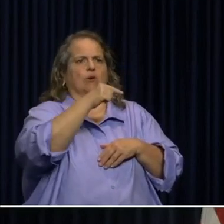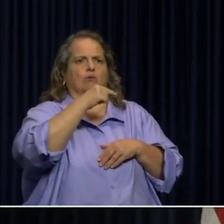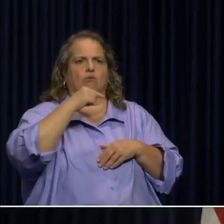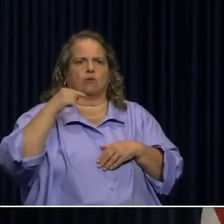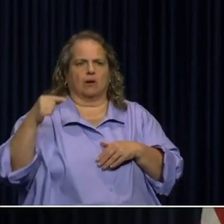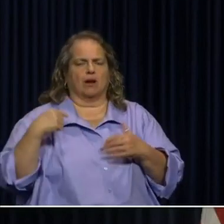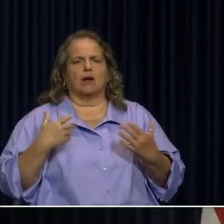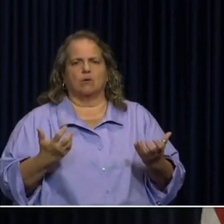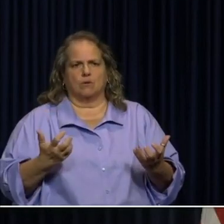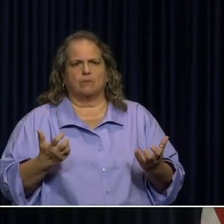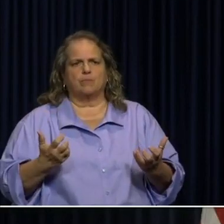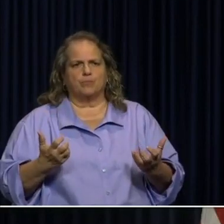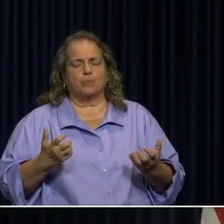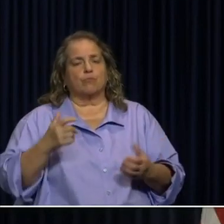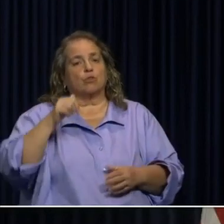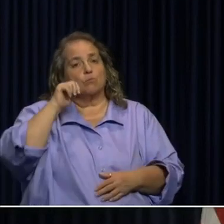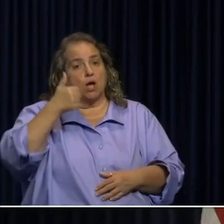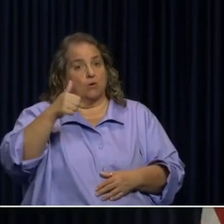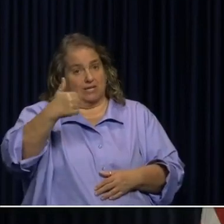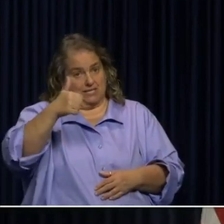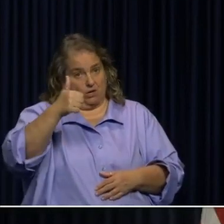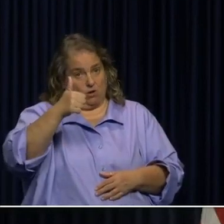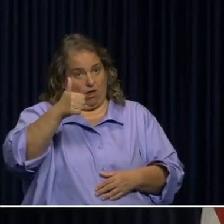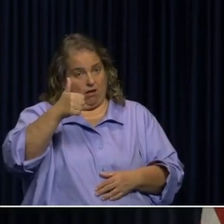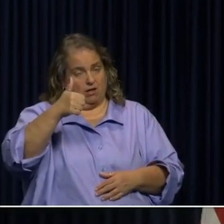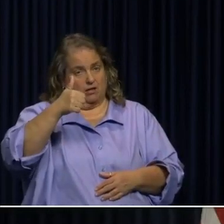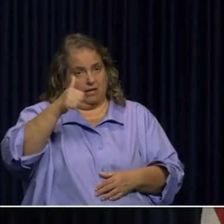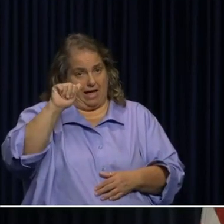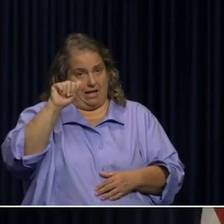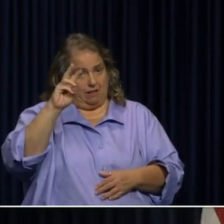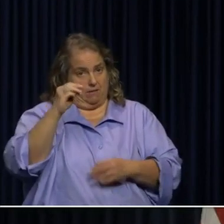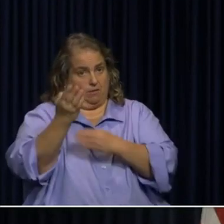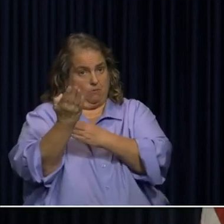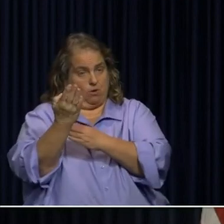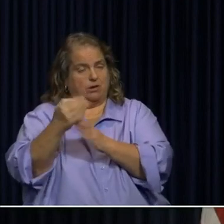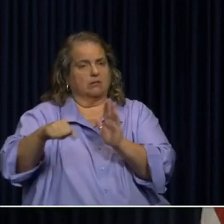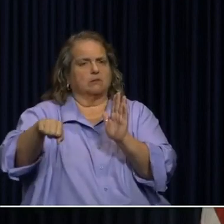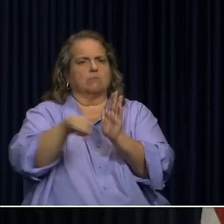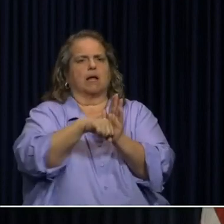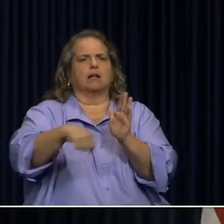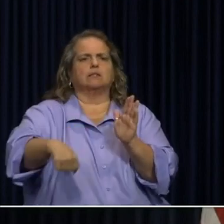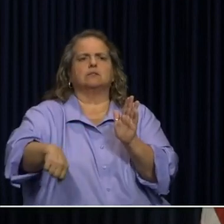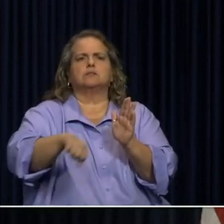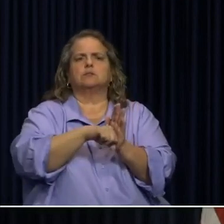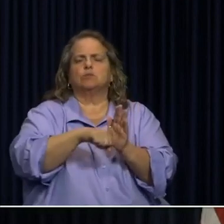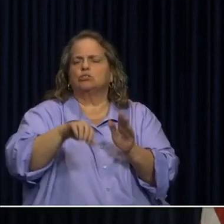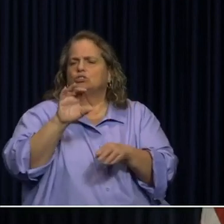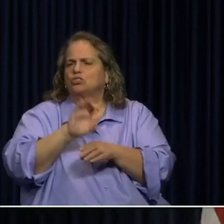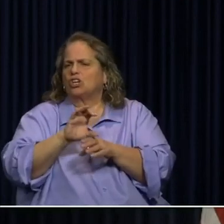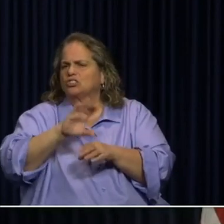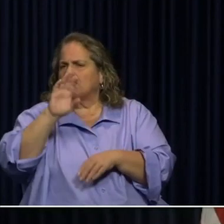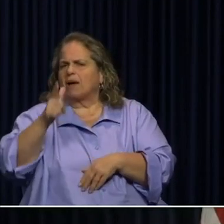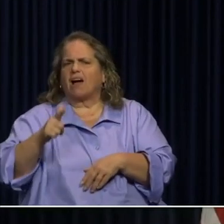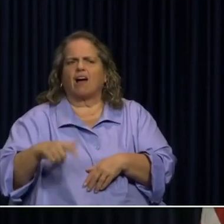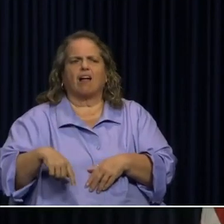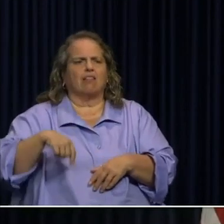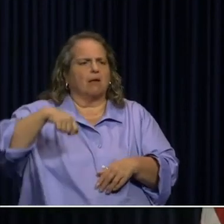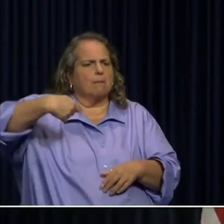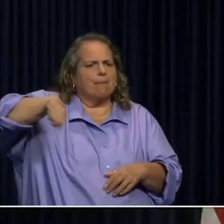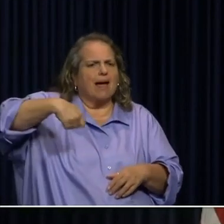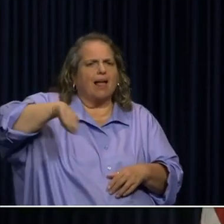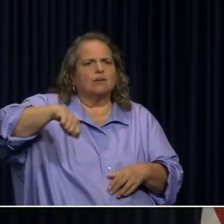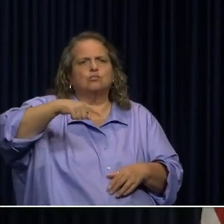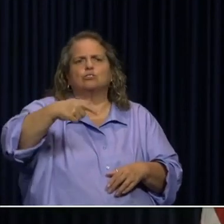And tomorrow, 10 a.m., ring your bells, whether they're church bells, whether they're bells that you have that you can